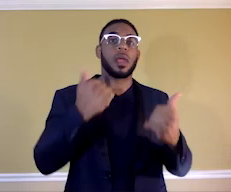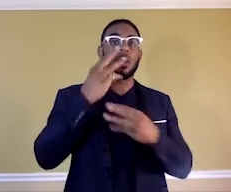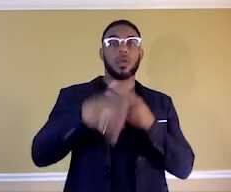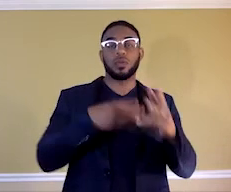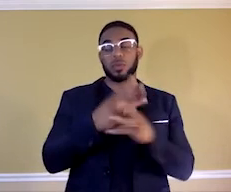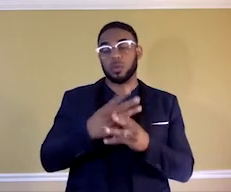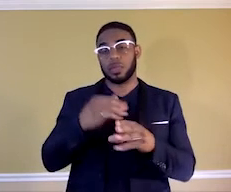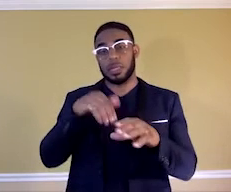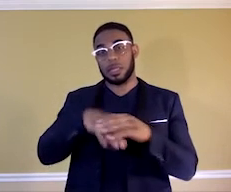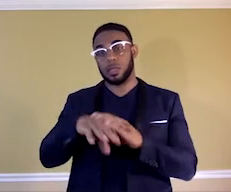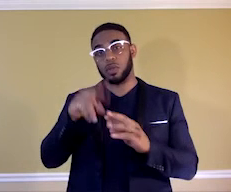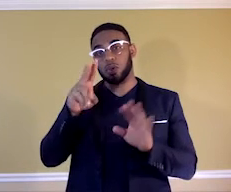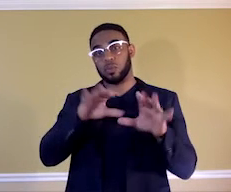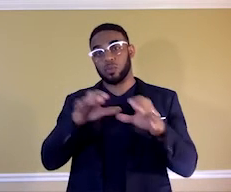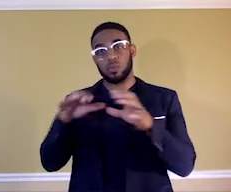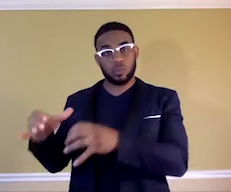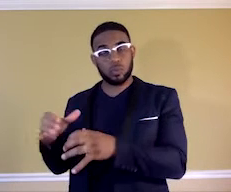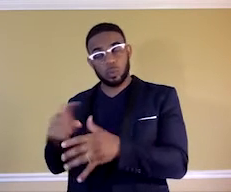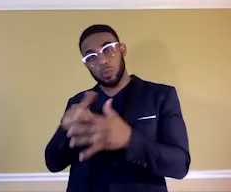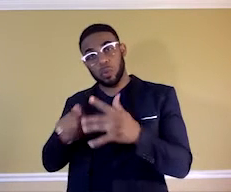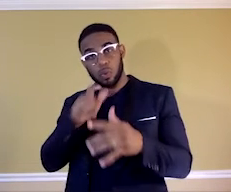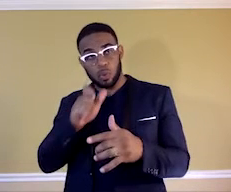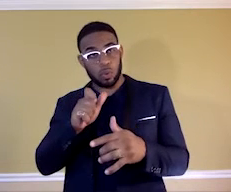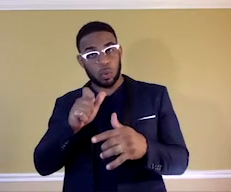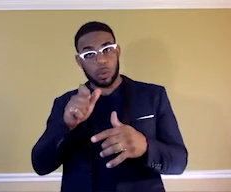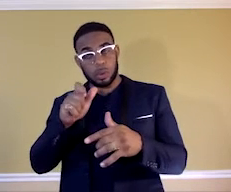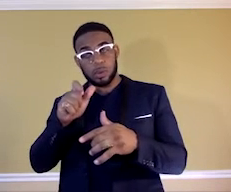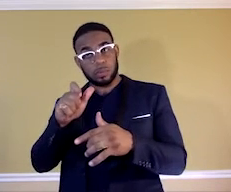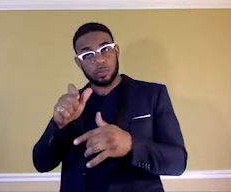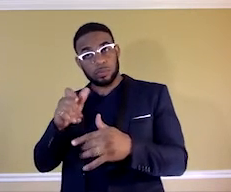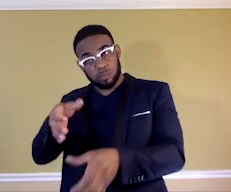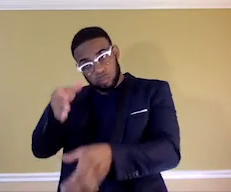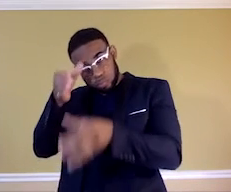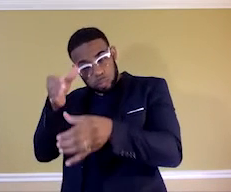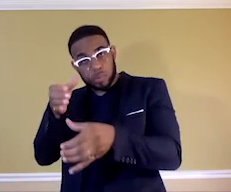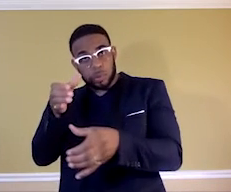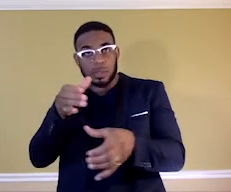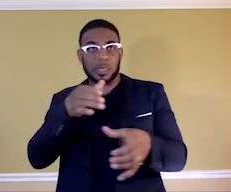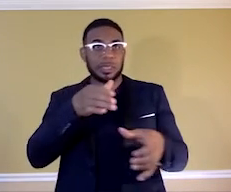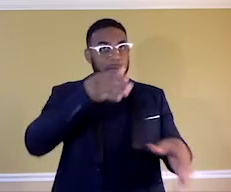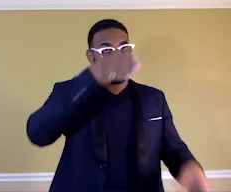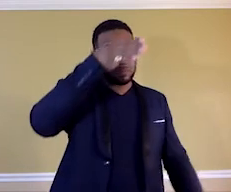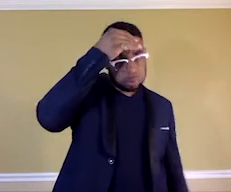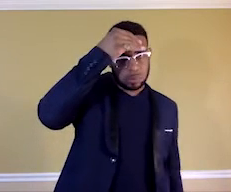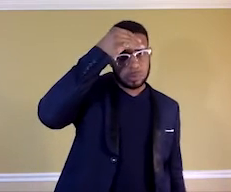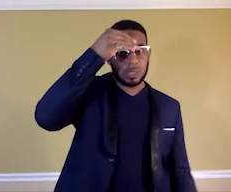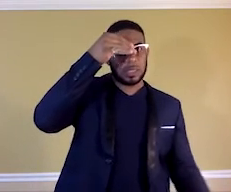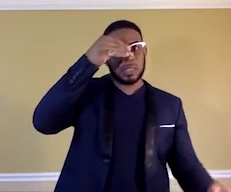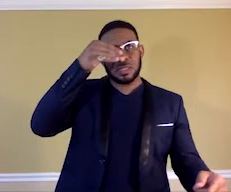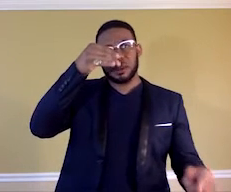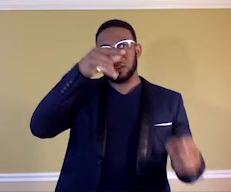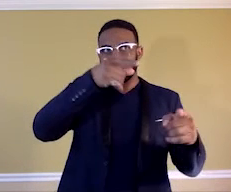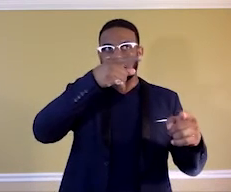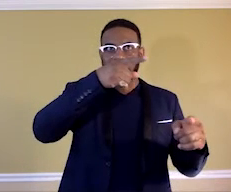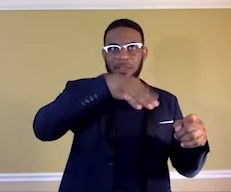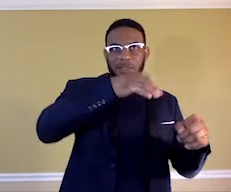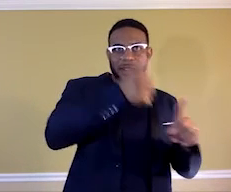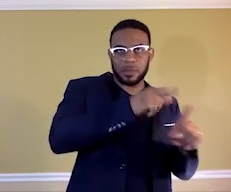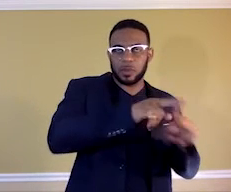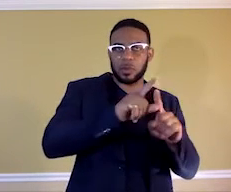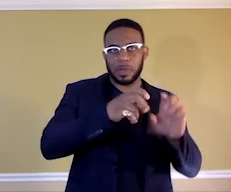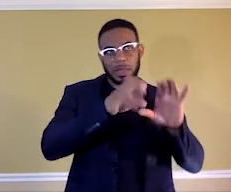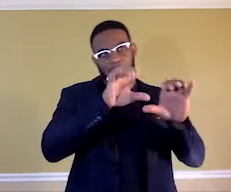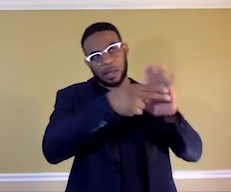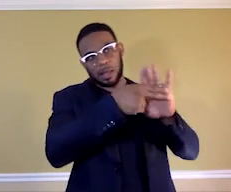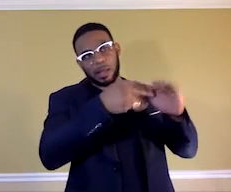world into two groups, those who are digitally adept and those who are digitally inept, the latter find themselves too categorized to be as